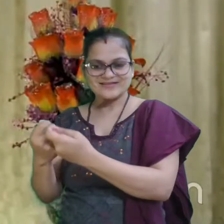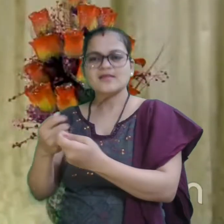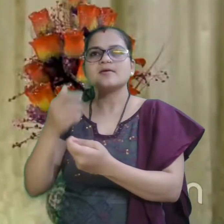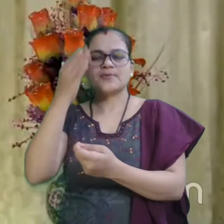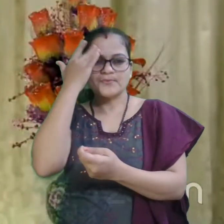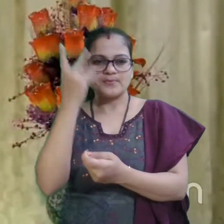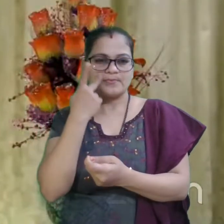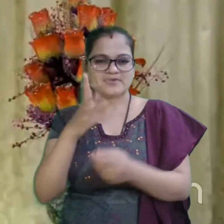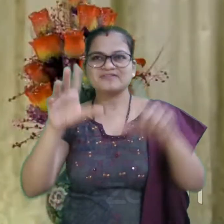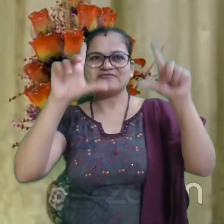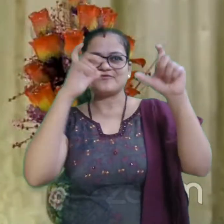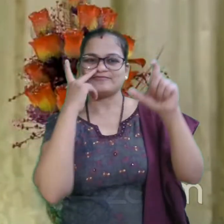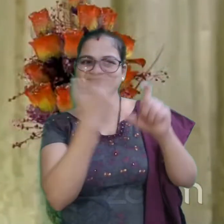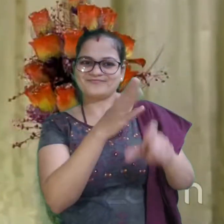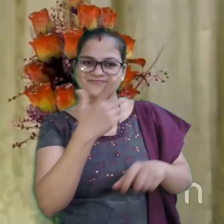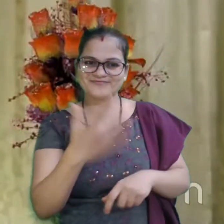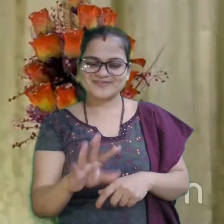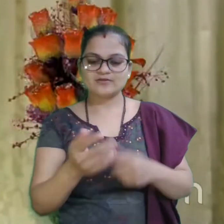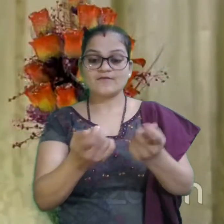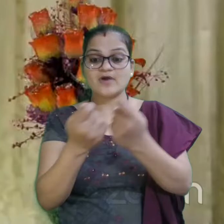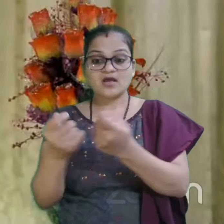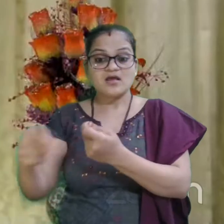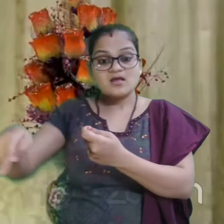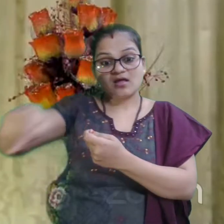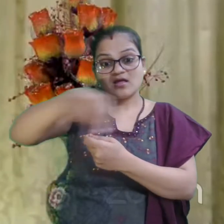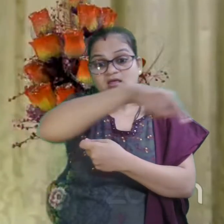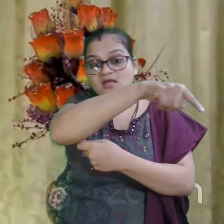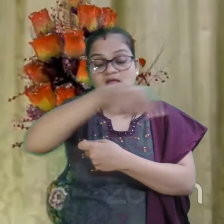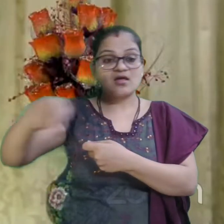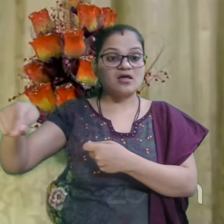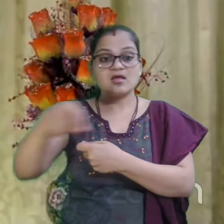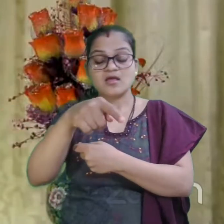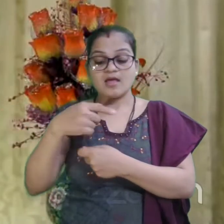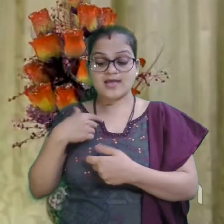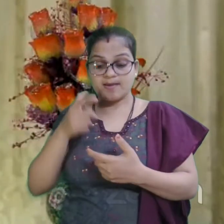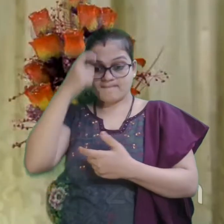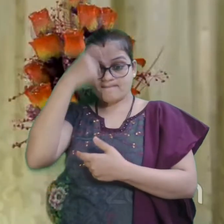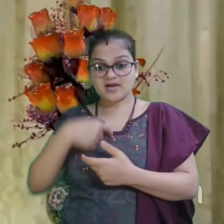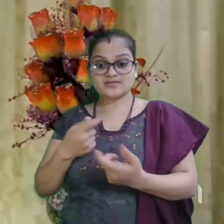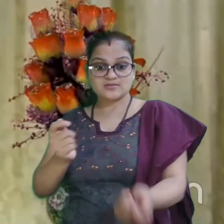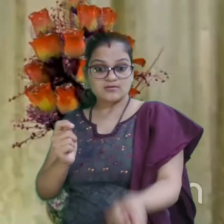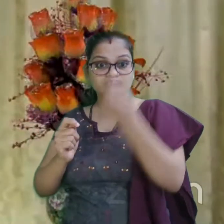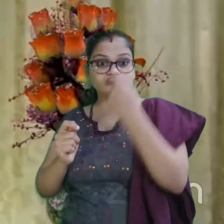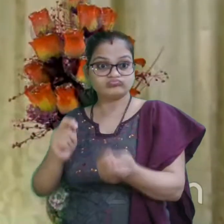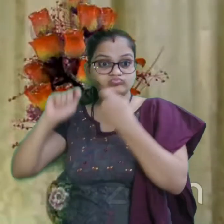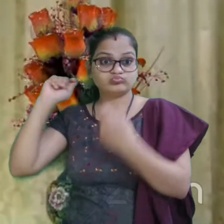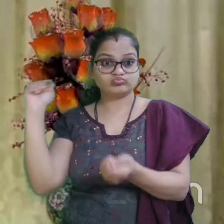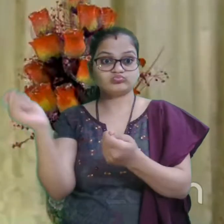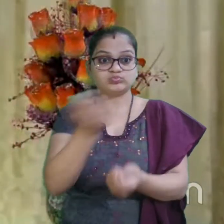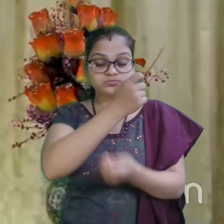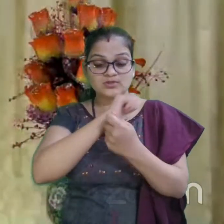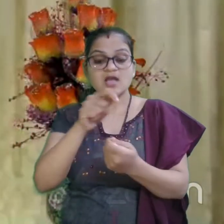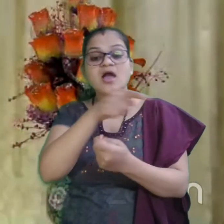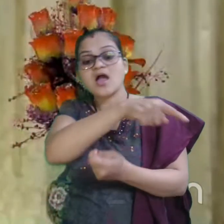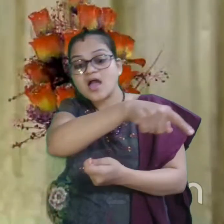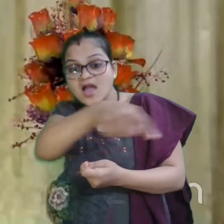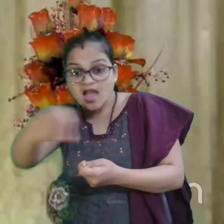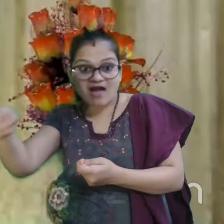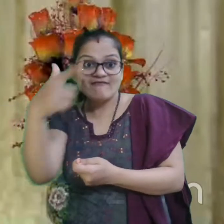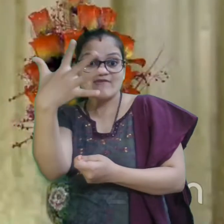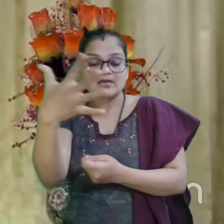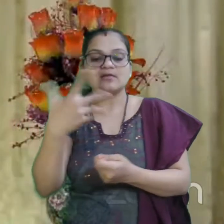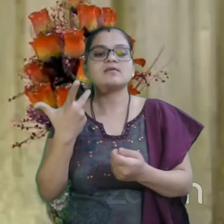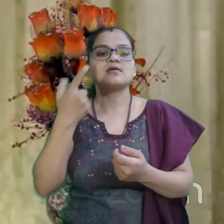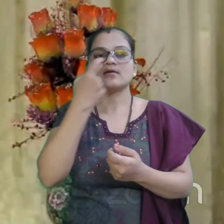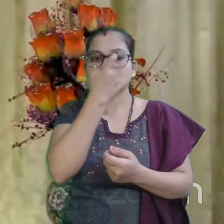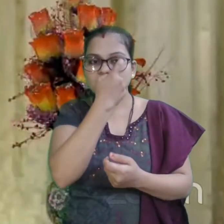chariot where there are 5 horses. So we can say those 5 horses which are driving the chariot are the 5